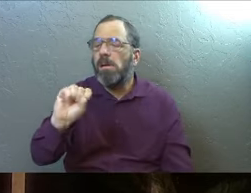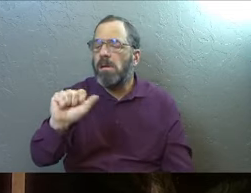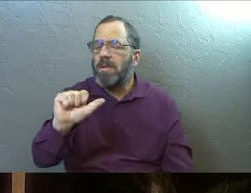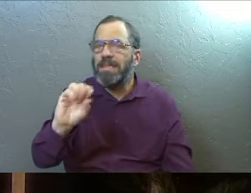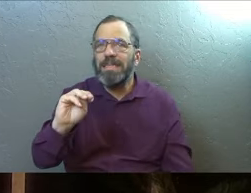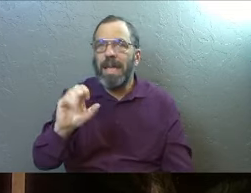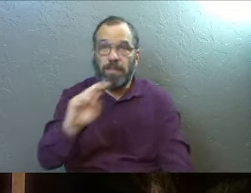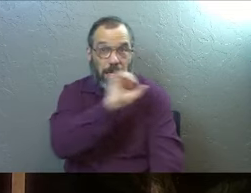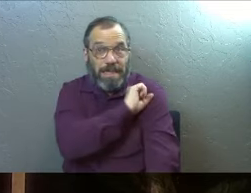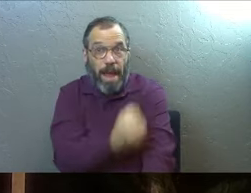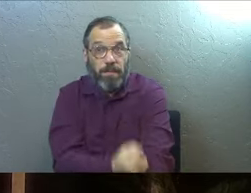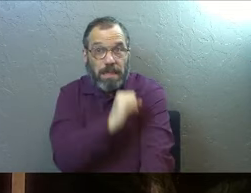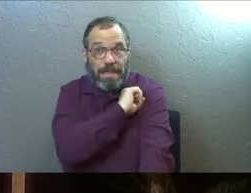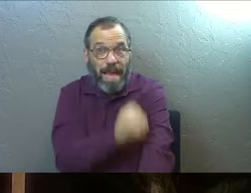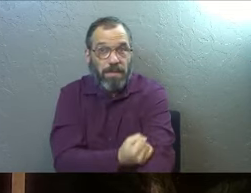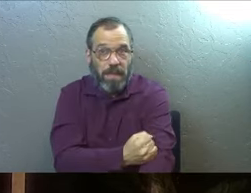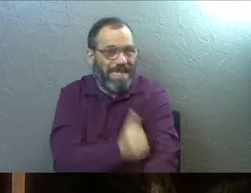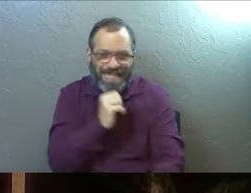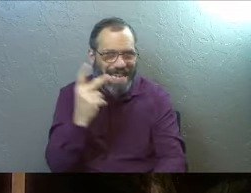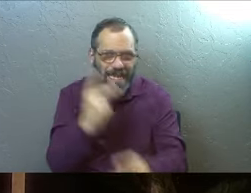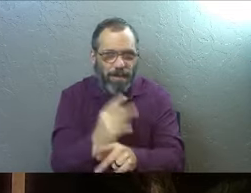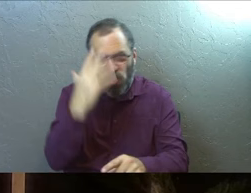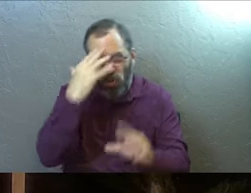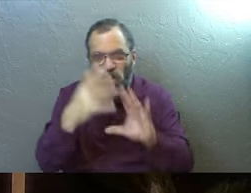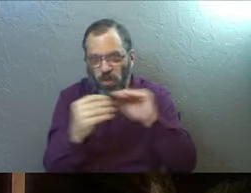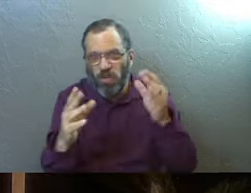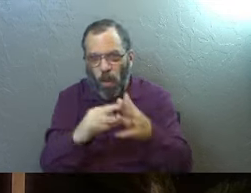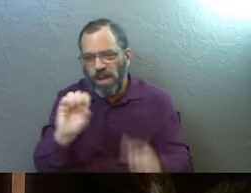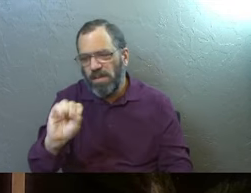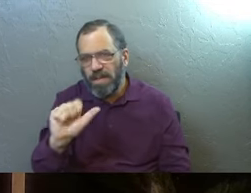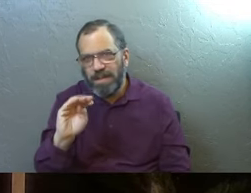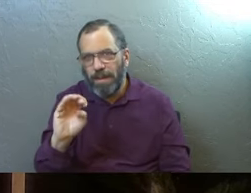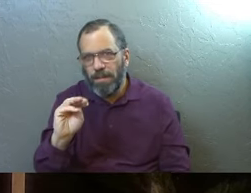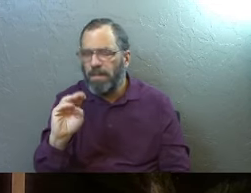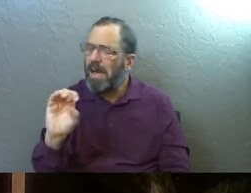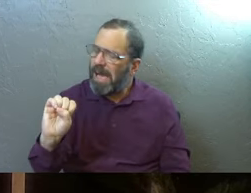supposed to be a Nazirite vow. He didn't keep it. You know the story of that.